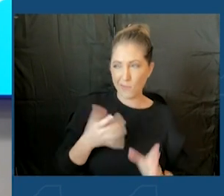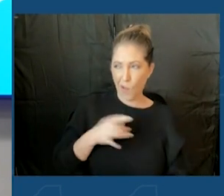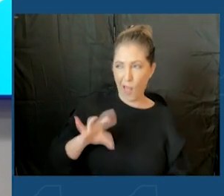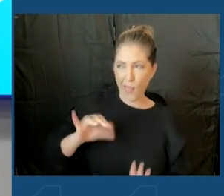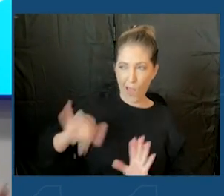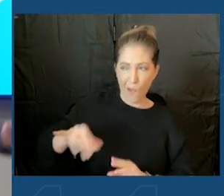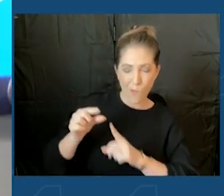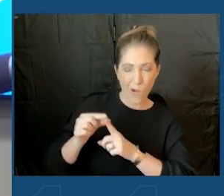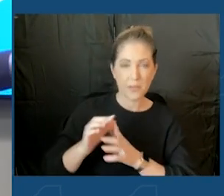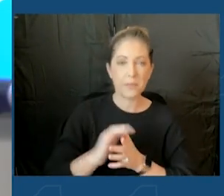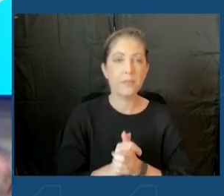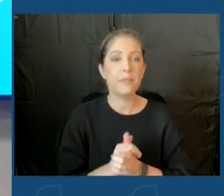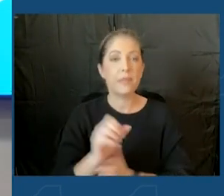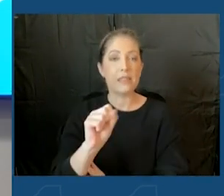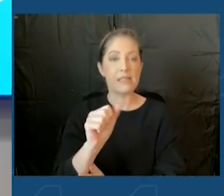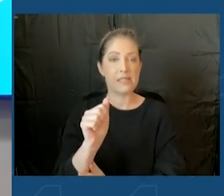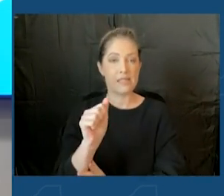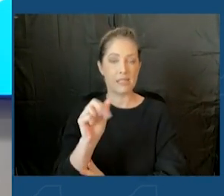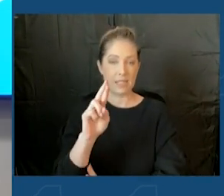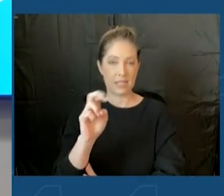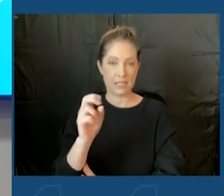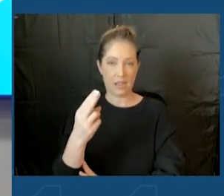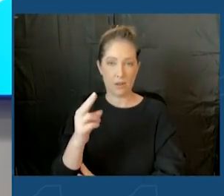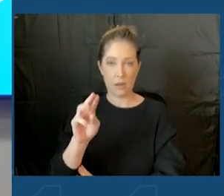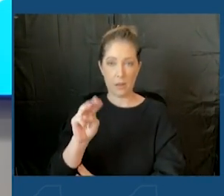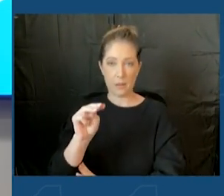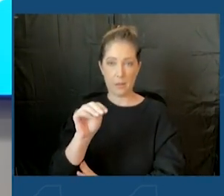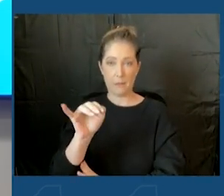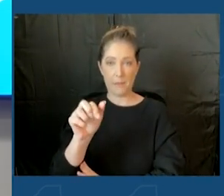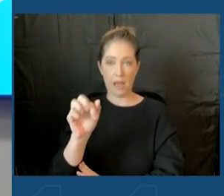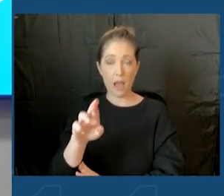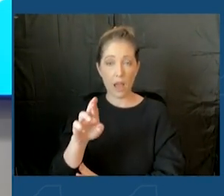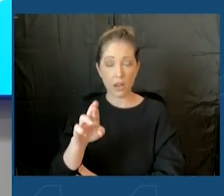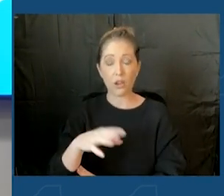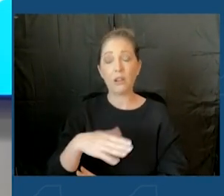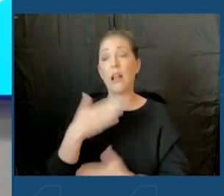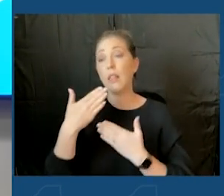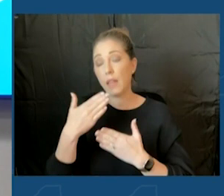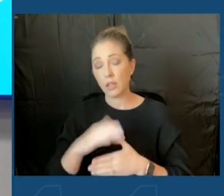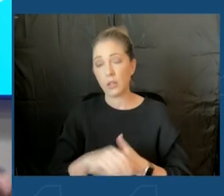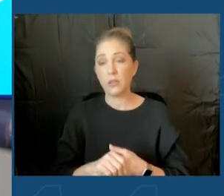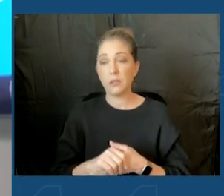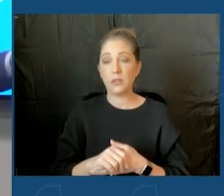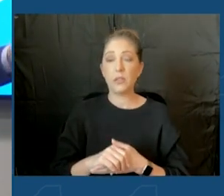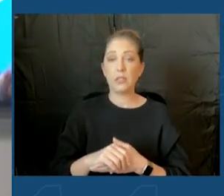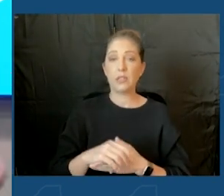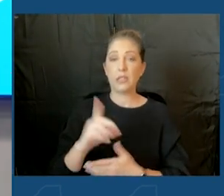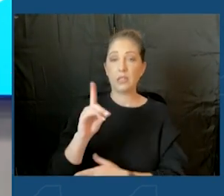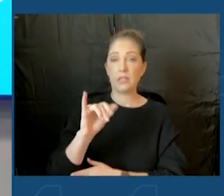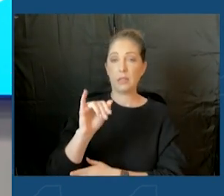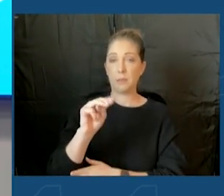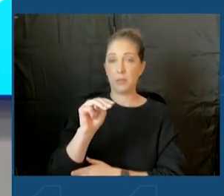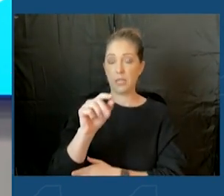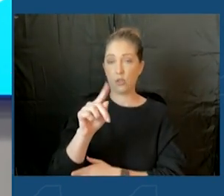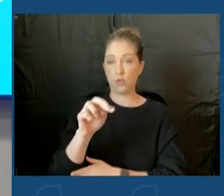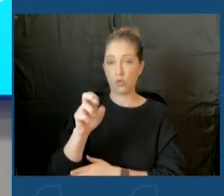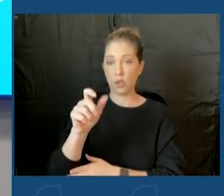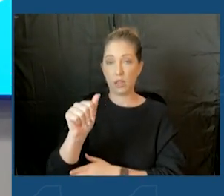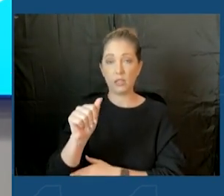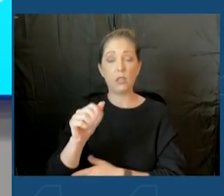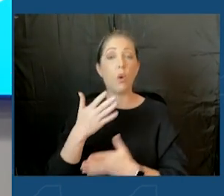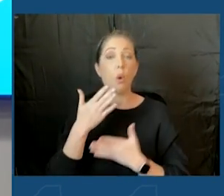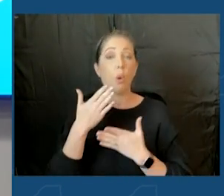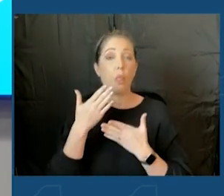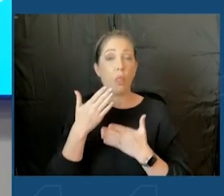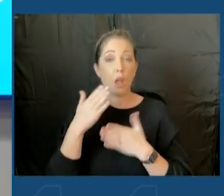Meyer, our chief customer officer from the MTA. Thank you. Demetrius Critchlow, I want to thank him for his work on the subways. Just rode in